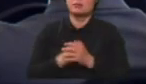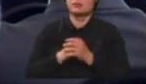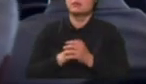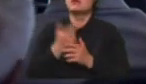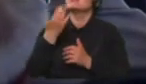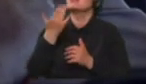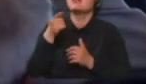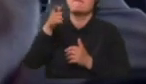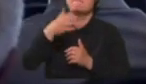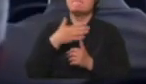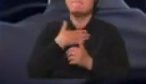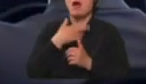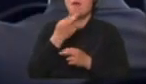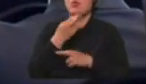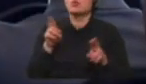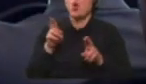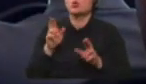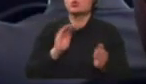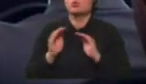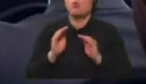How many modes are we seeing here?